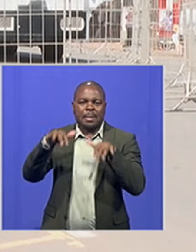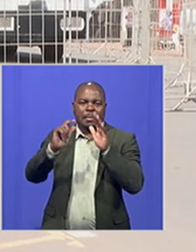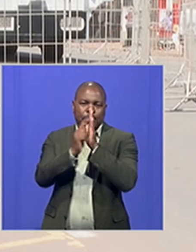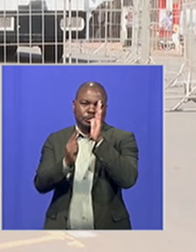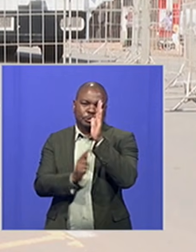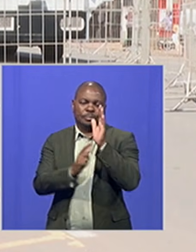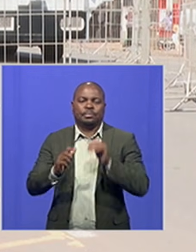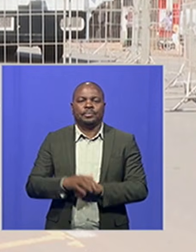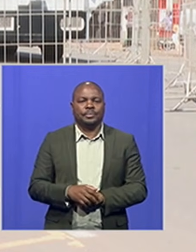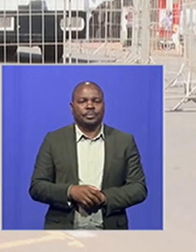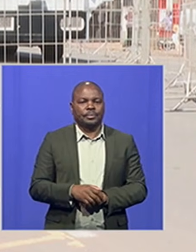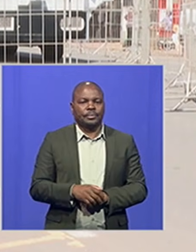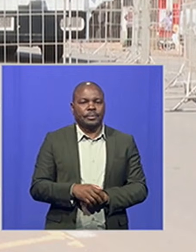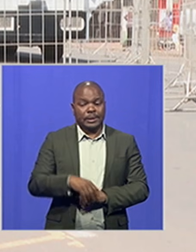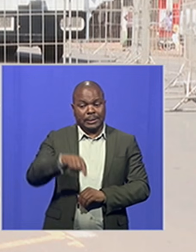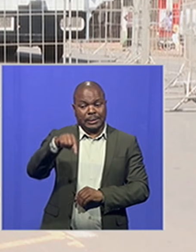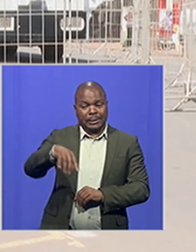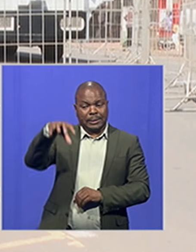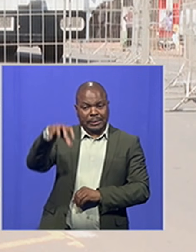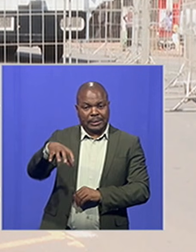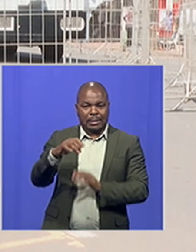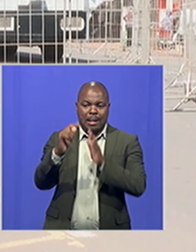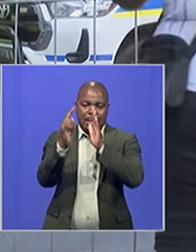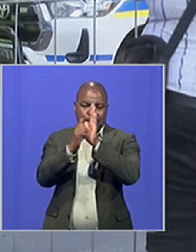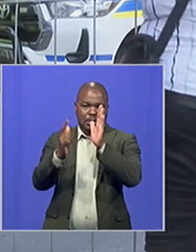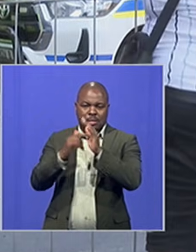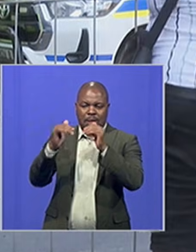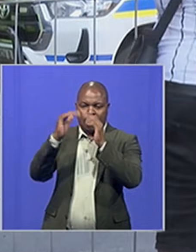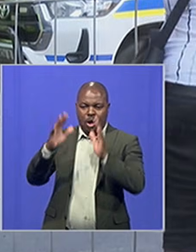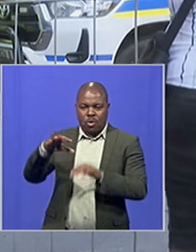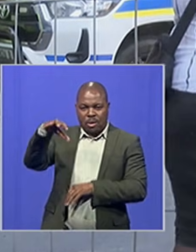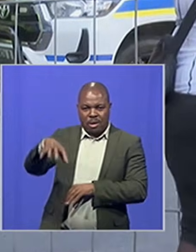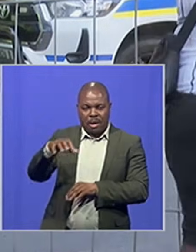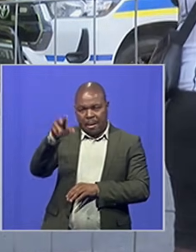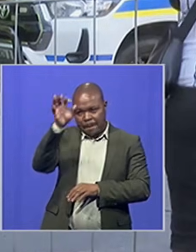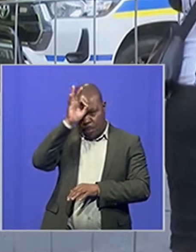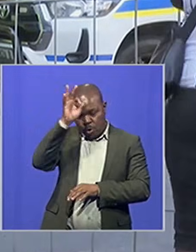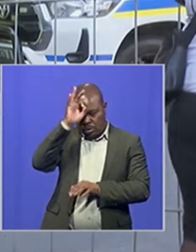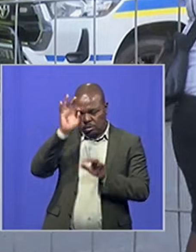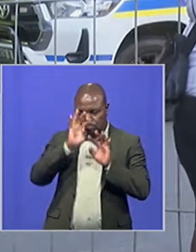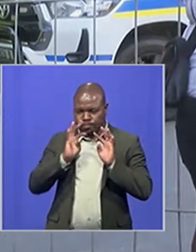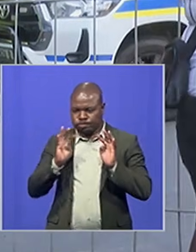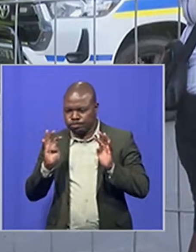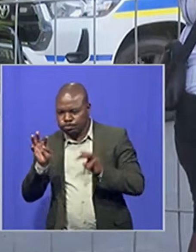Mapodisi a ne a dikaganyeditse tikologo ya kokwano peomolao jaaka tsitsipalo